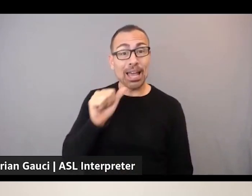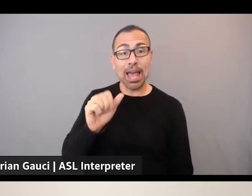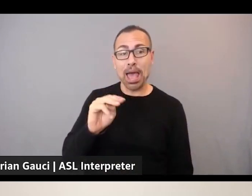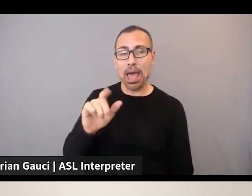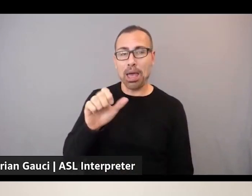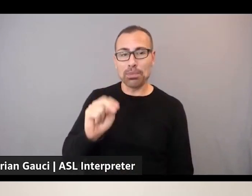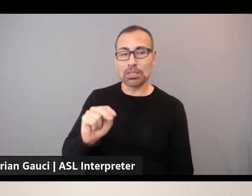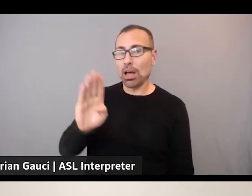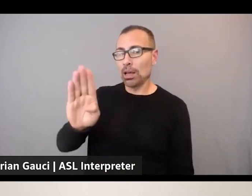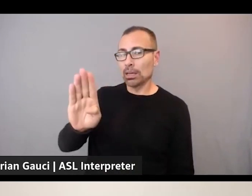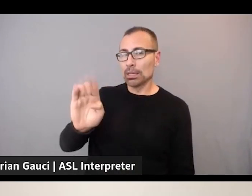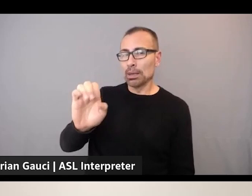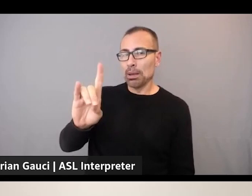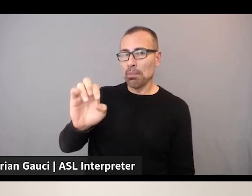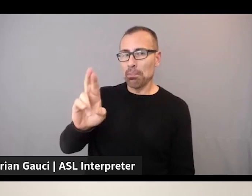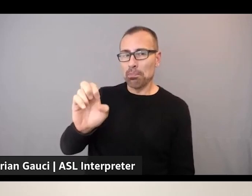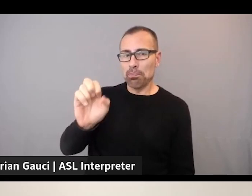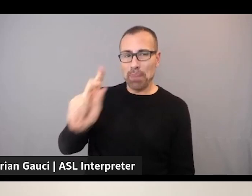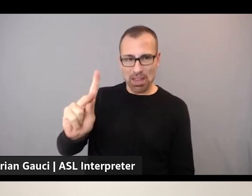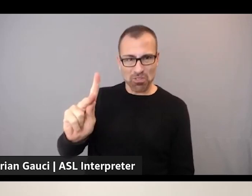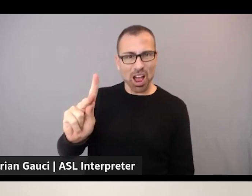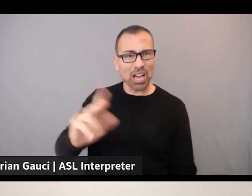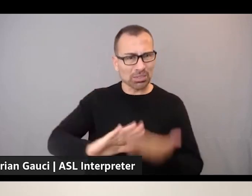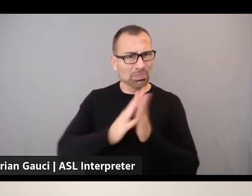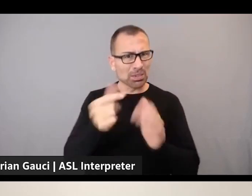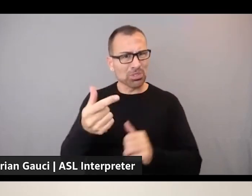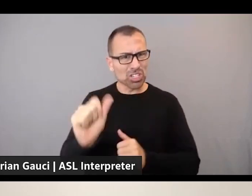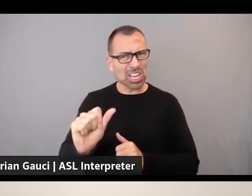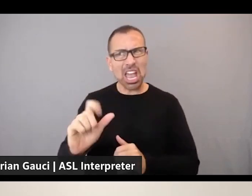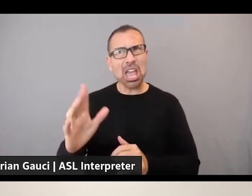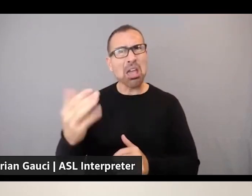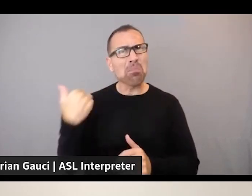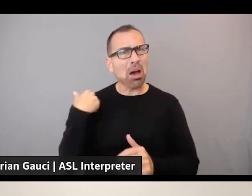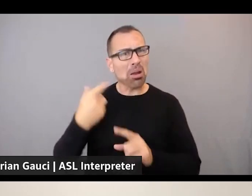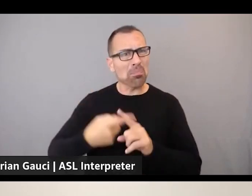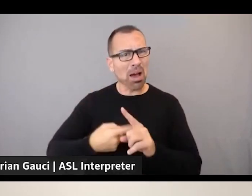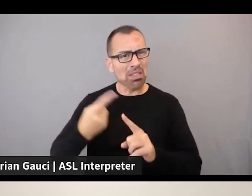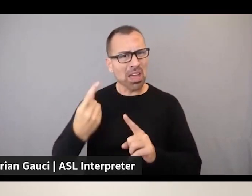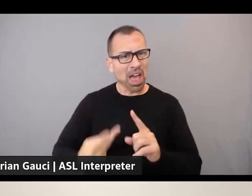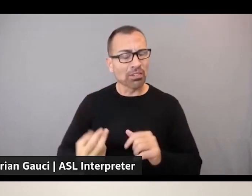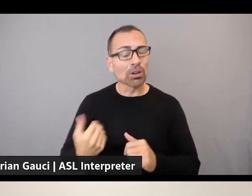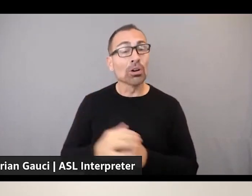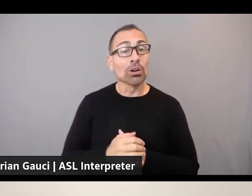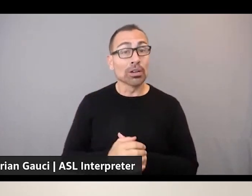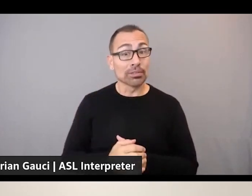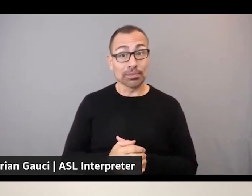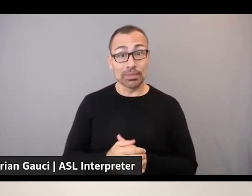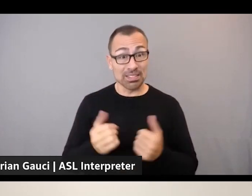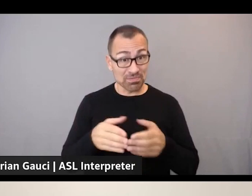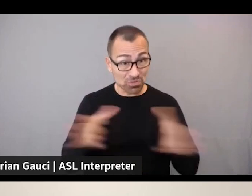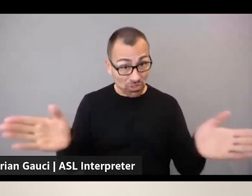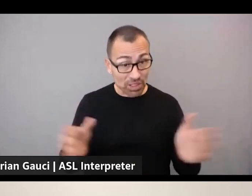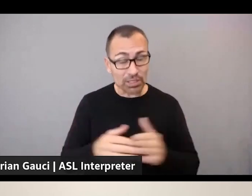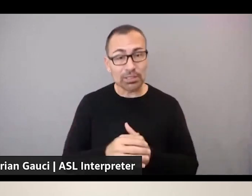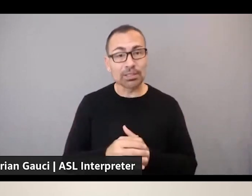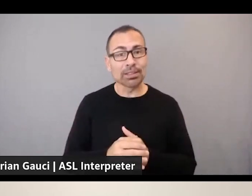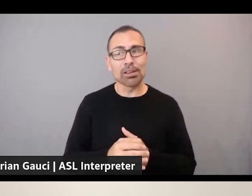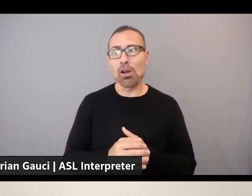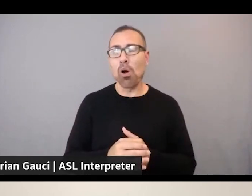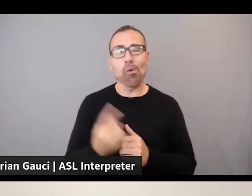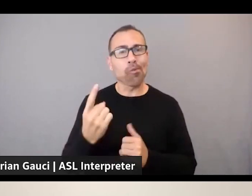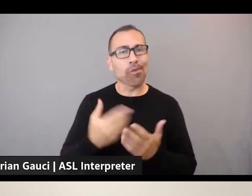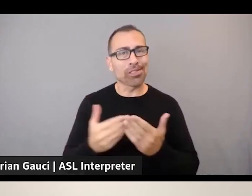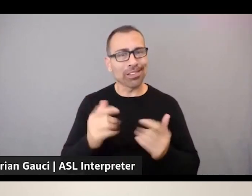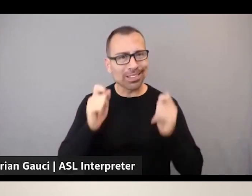2 months, month and a half or so. And one of the things that really surprised me is all the different customers across all the different industries